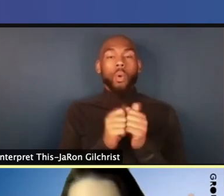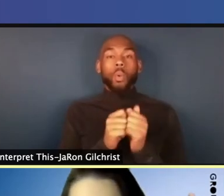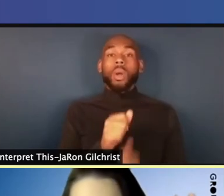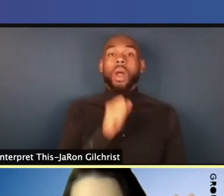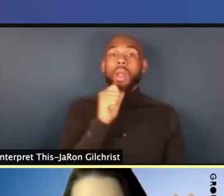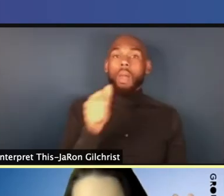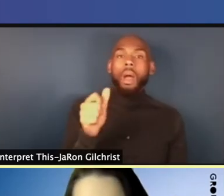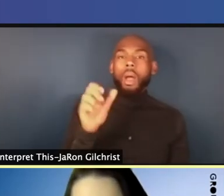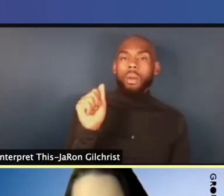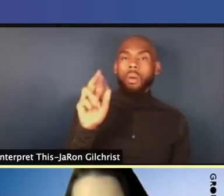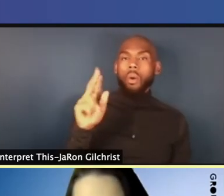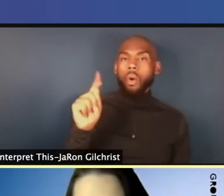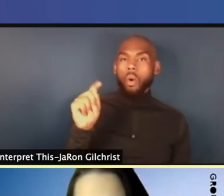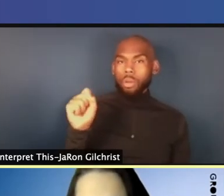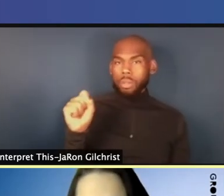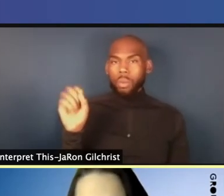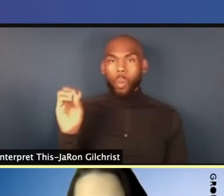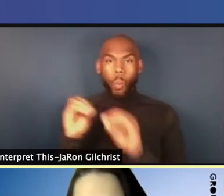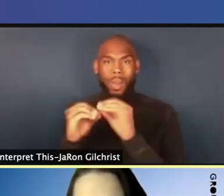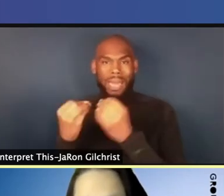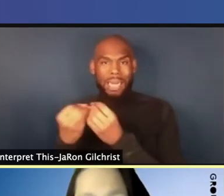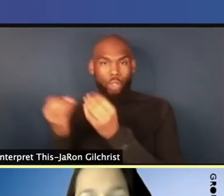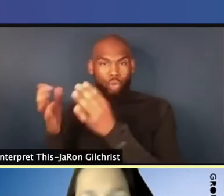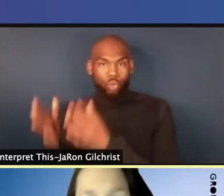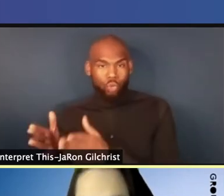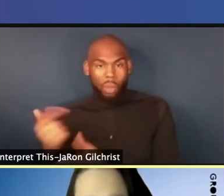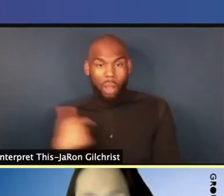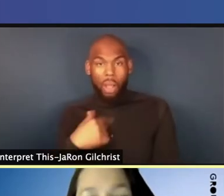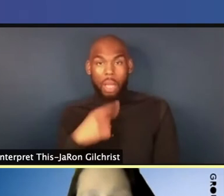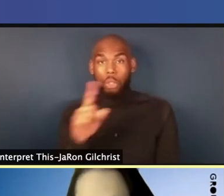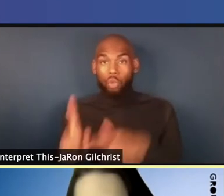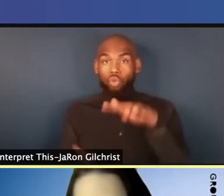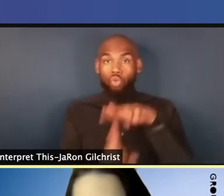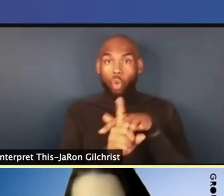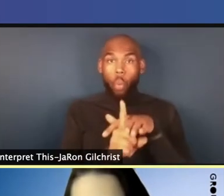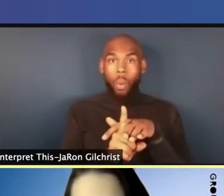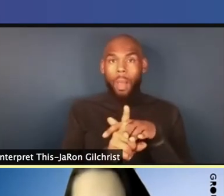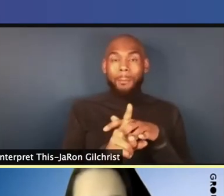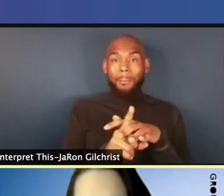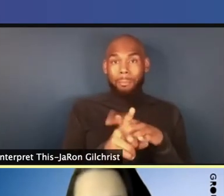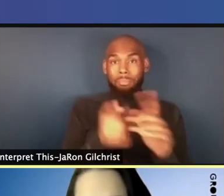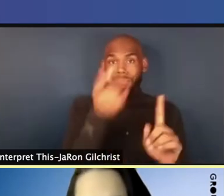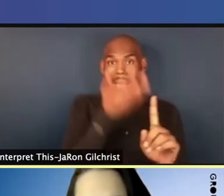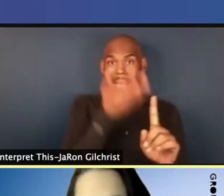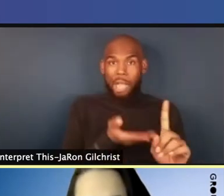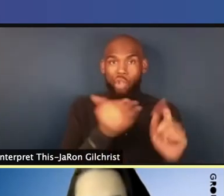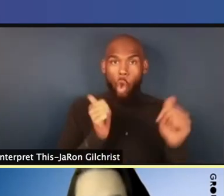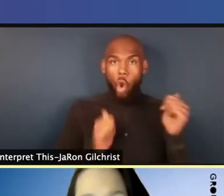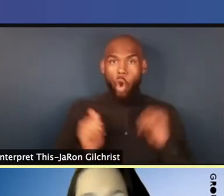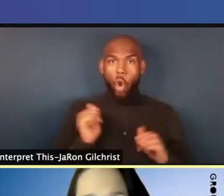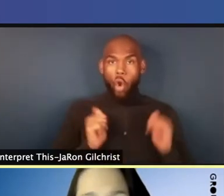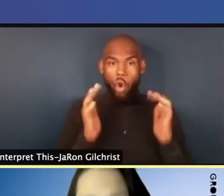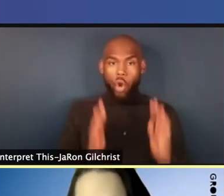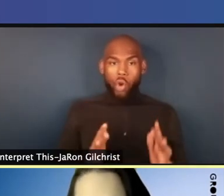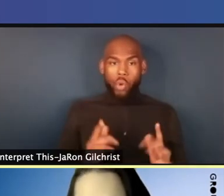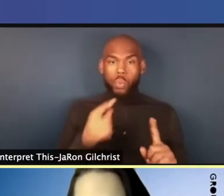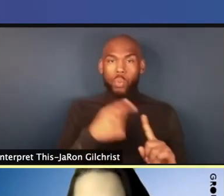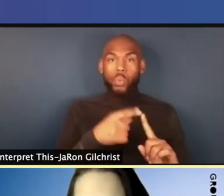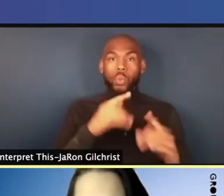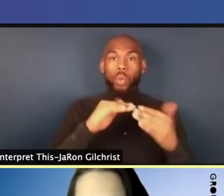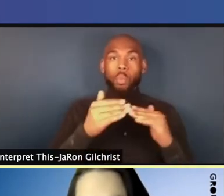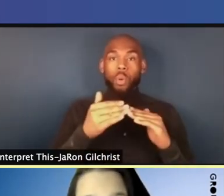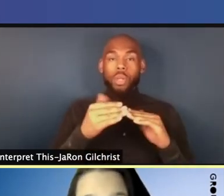non-arts organizers. And I will like show up as an artist to community organizing